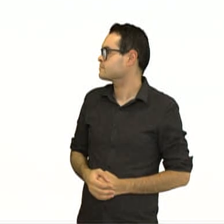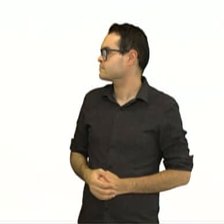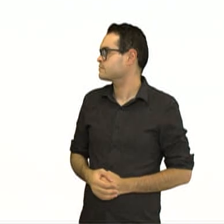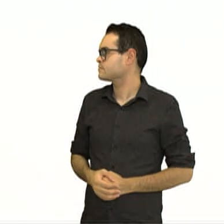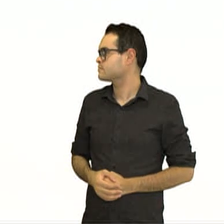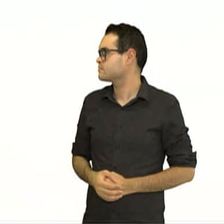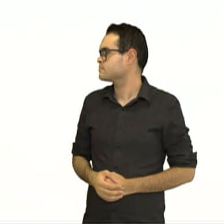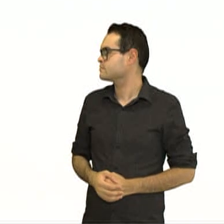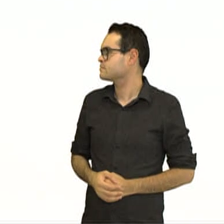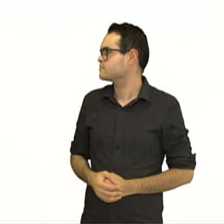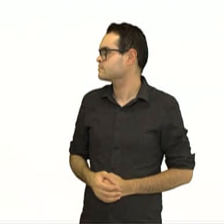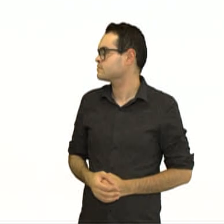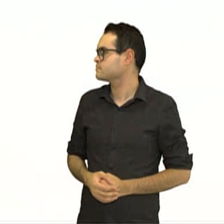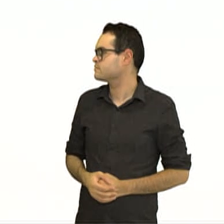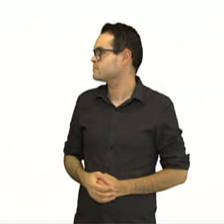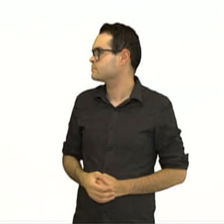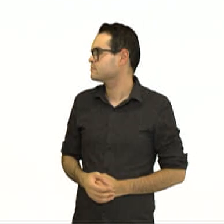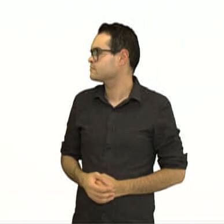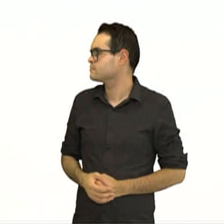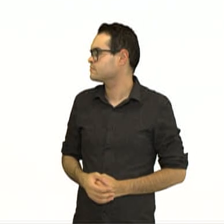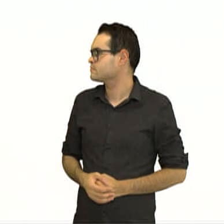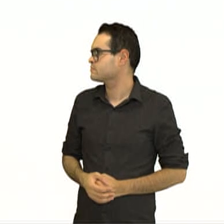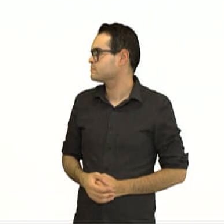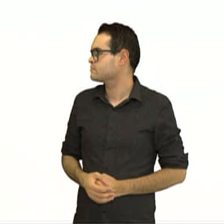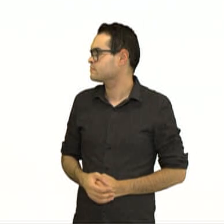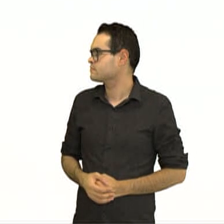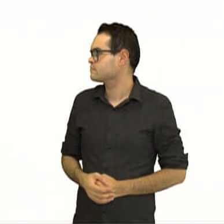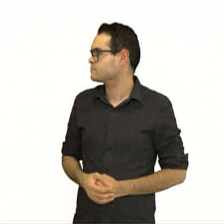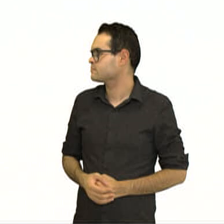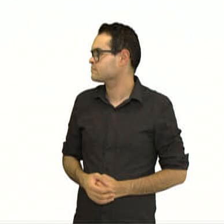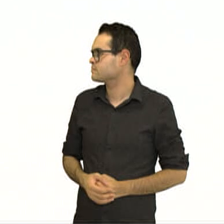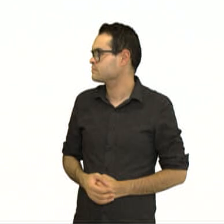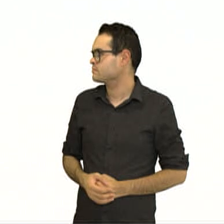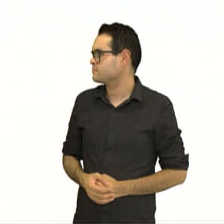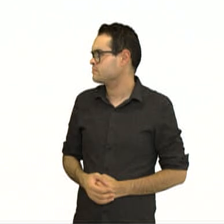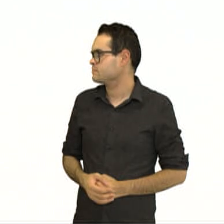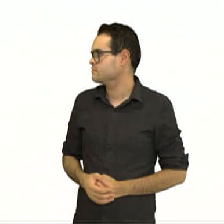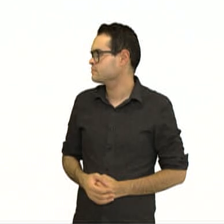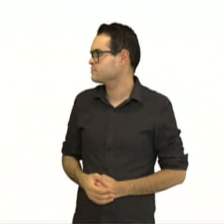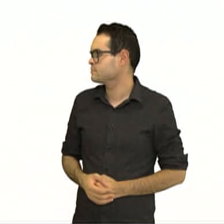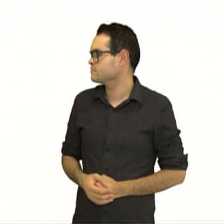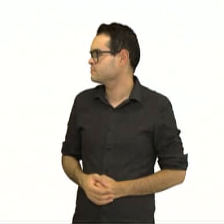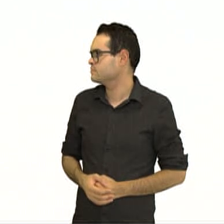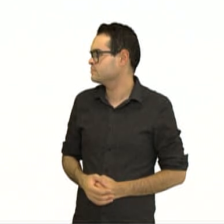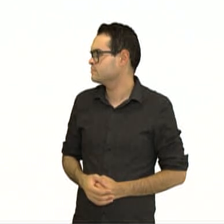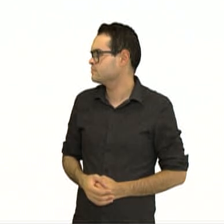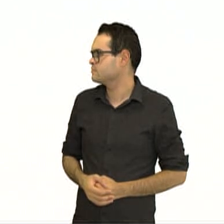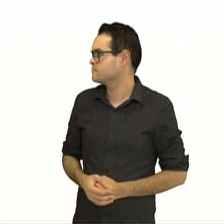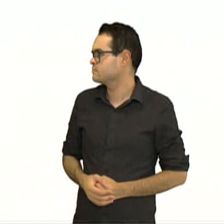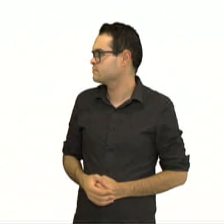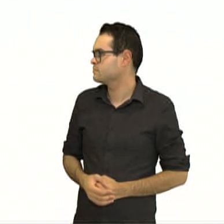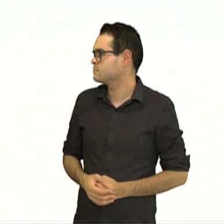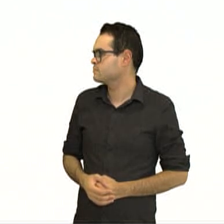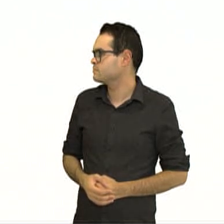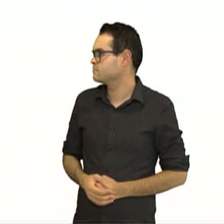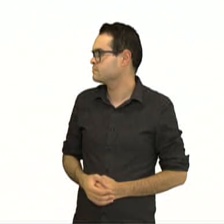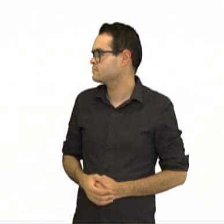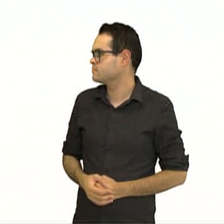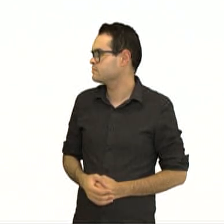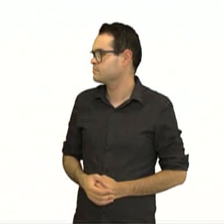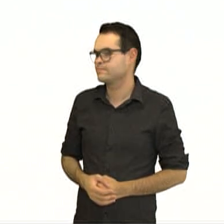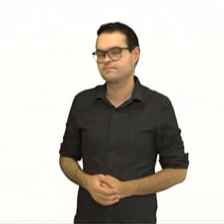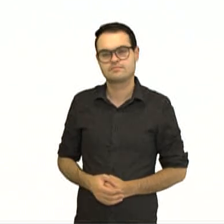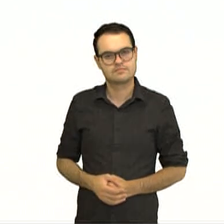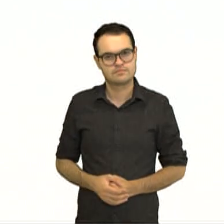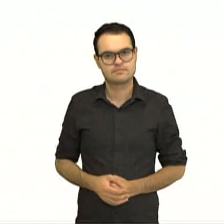classmate, check if everything looks okay, if she took out all the unnecessary relative pronouns and the